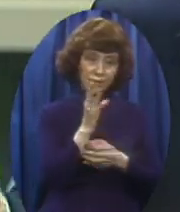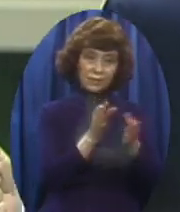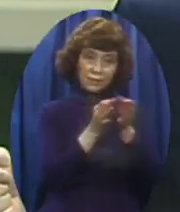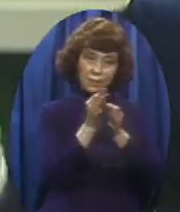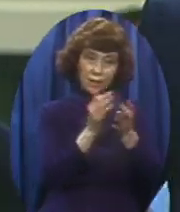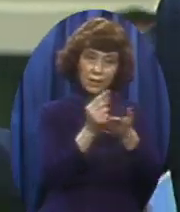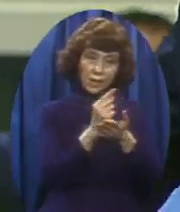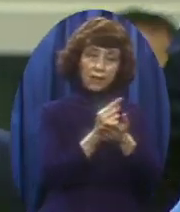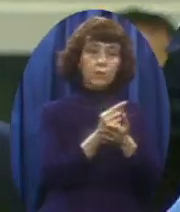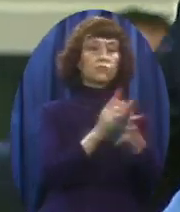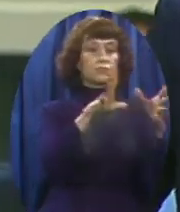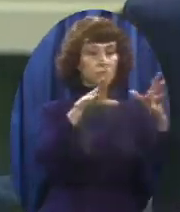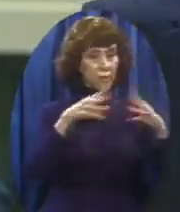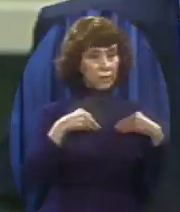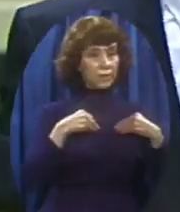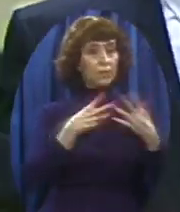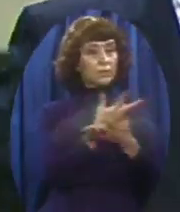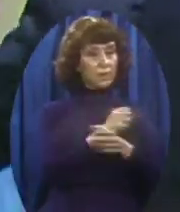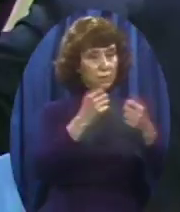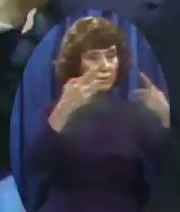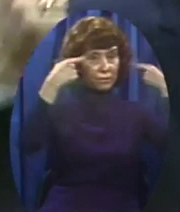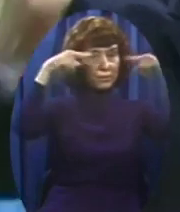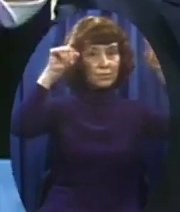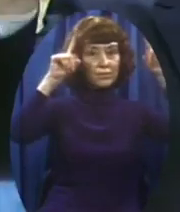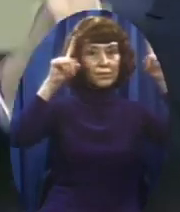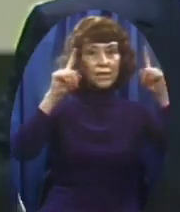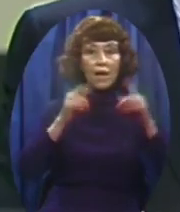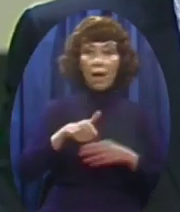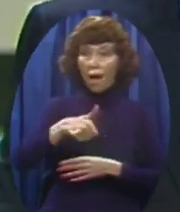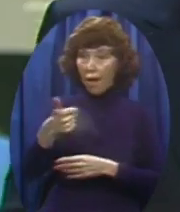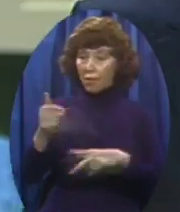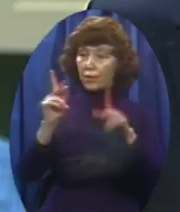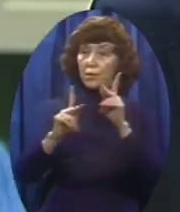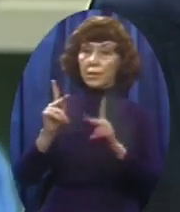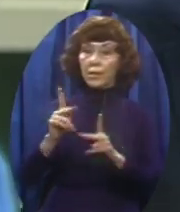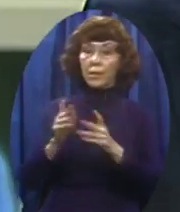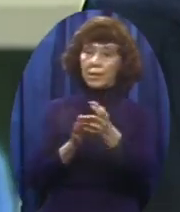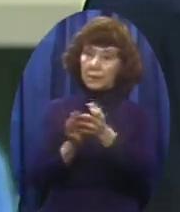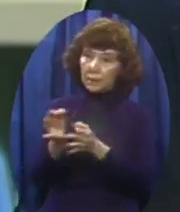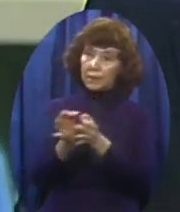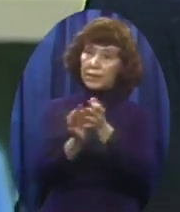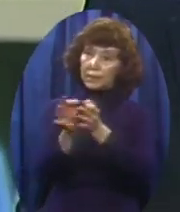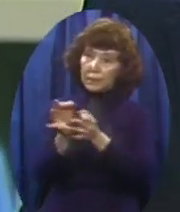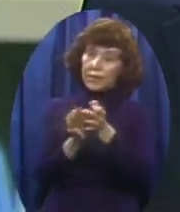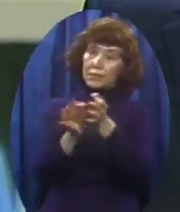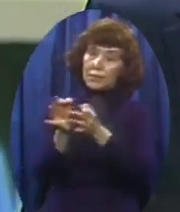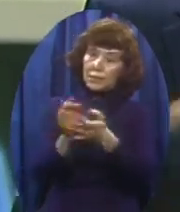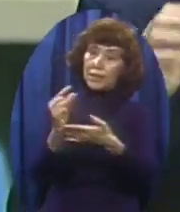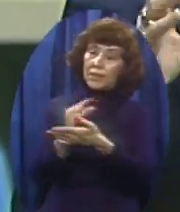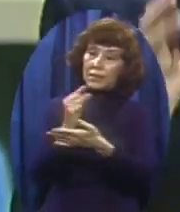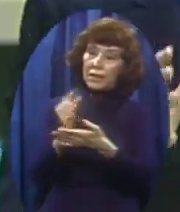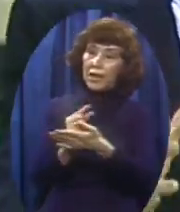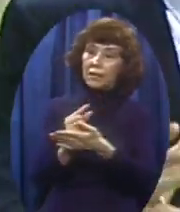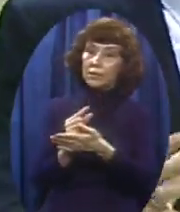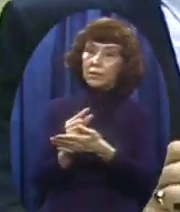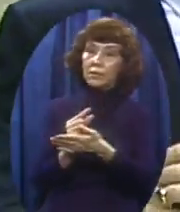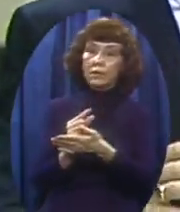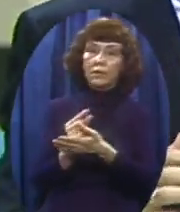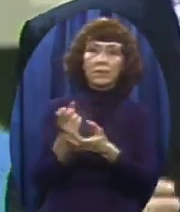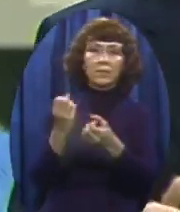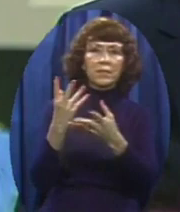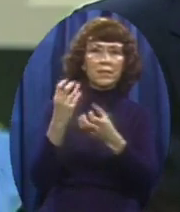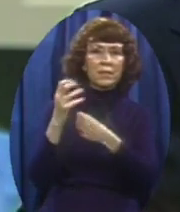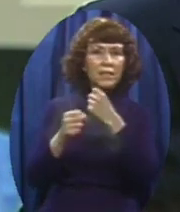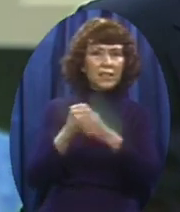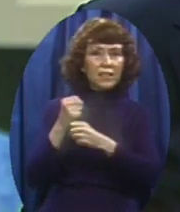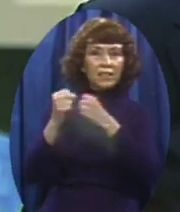person, and then one day, suddenly, they said, yes, come into my heart, Lord Jesus. And I said, well, what did I say then that I didn't say